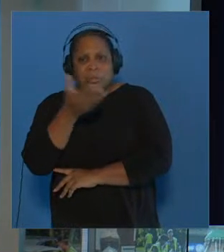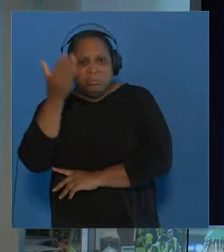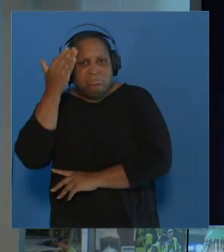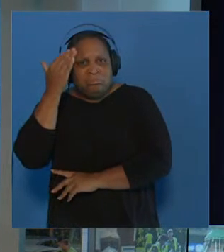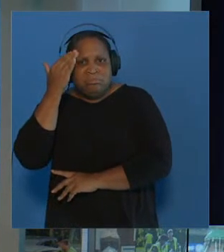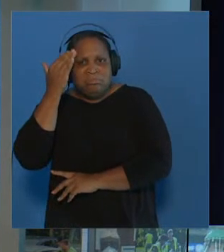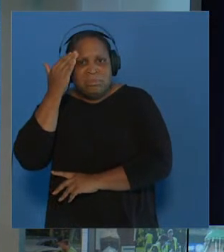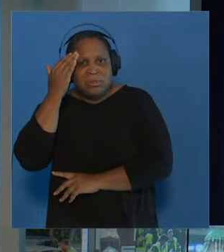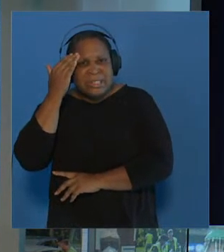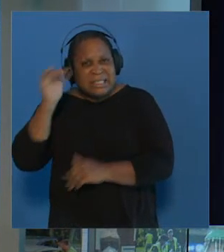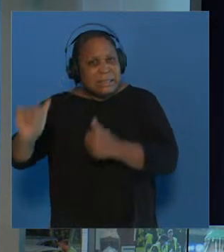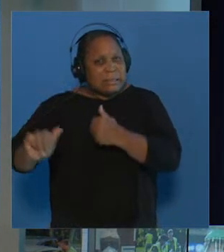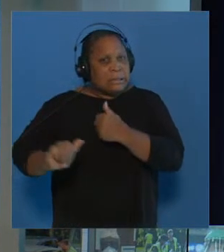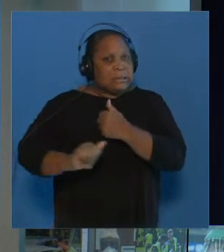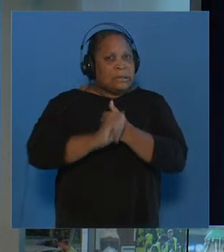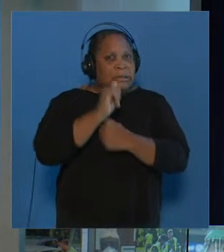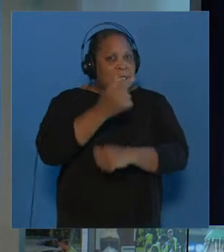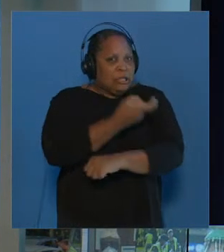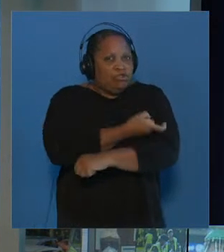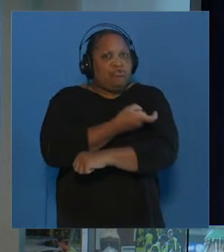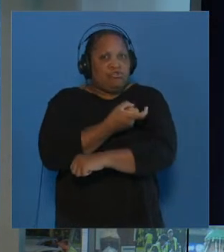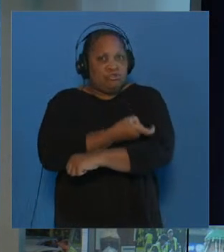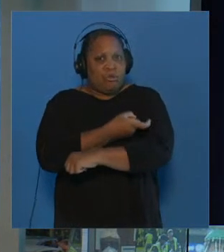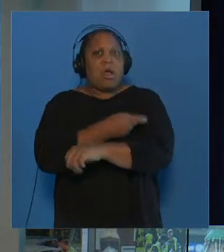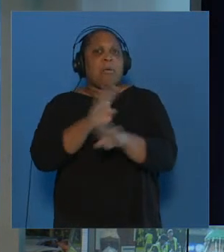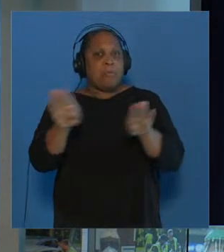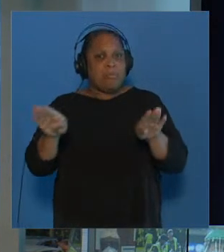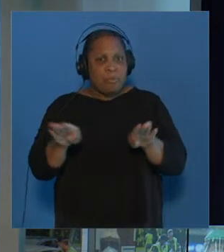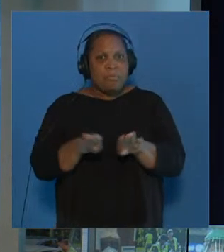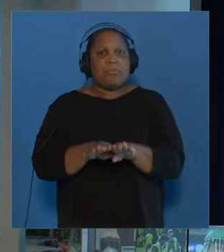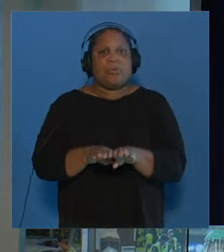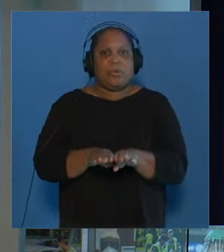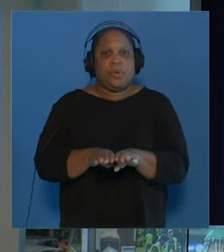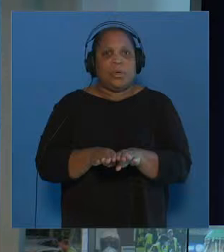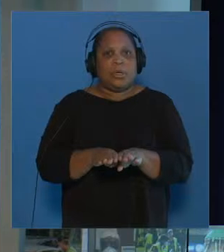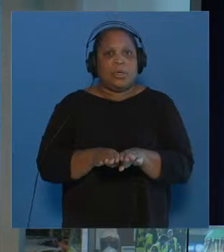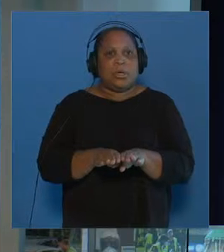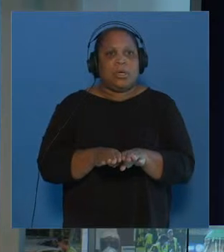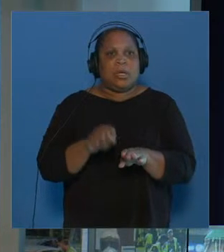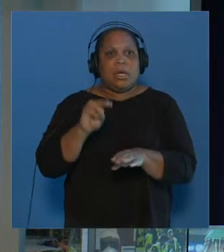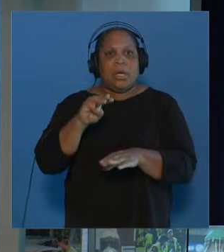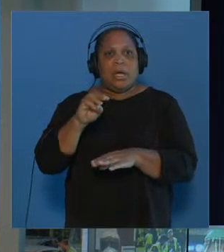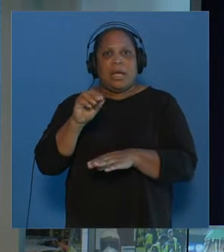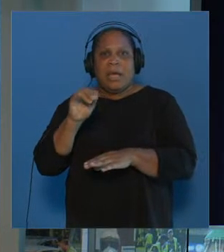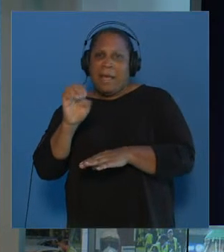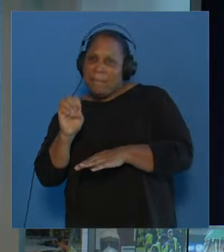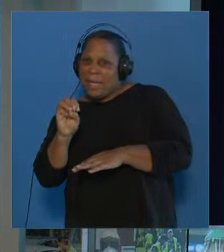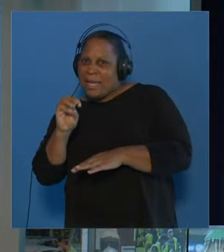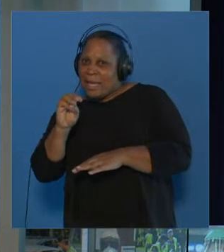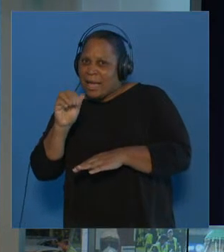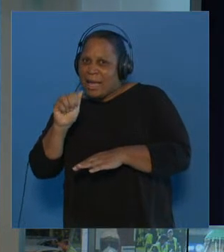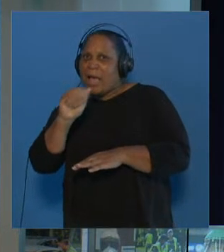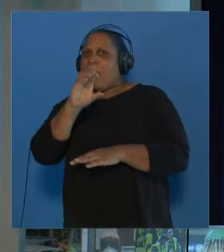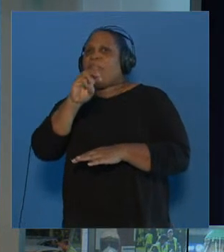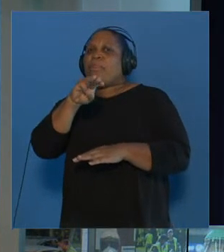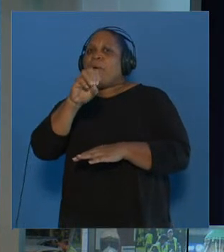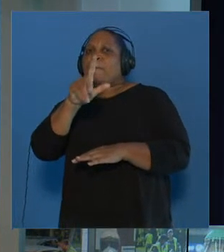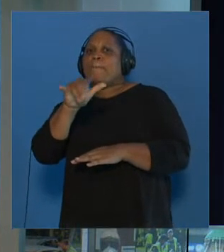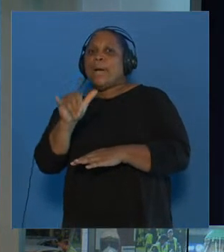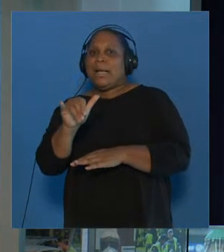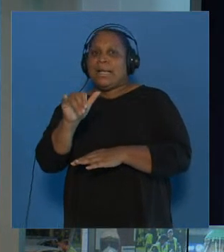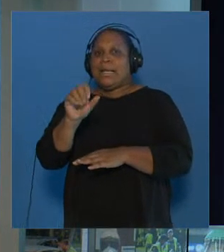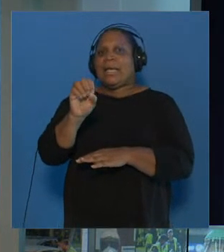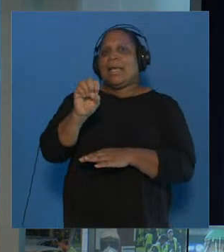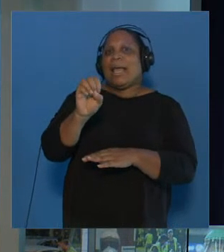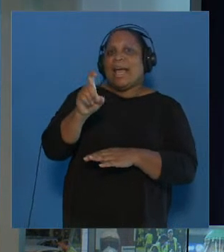of an extremely dangerous drug on the streets of Bermuda, MDMA, aka also known as Molly, ecstasy